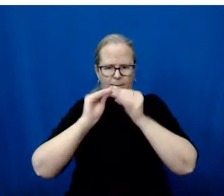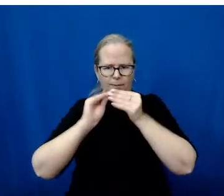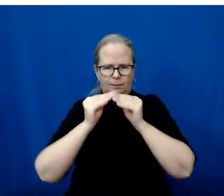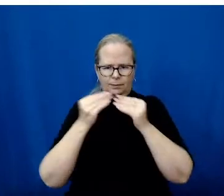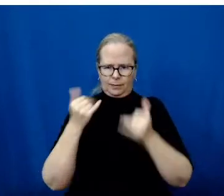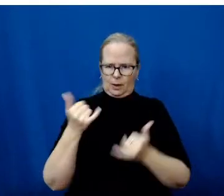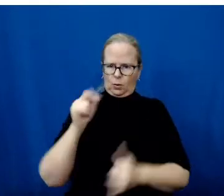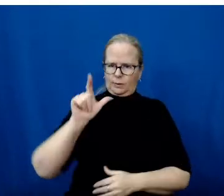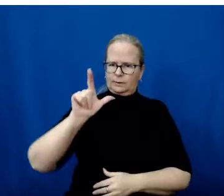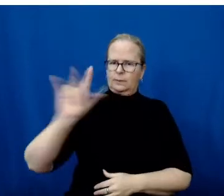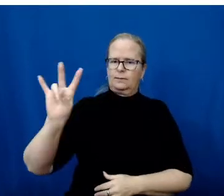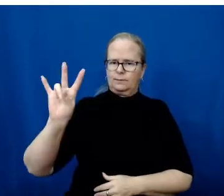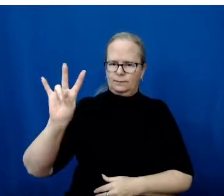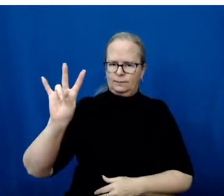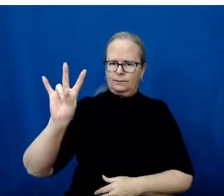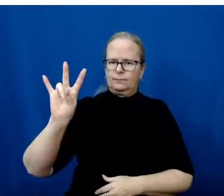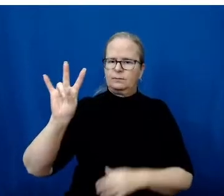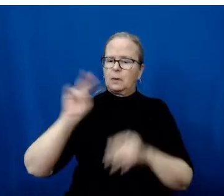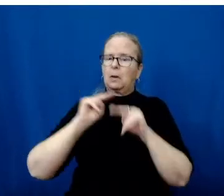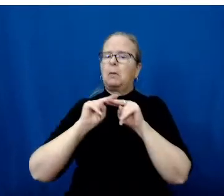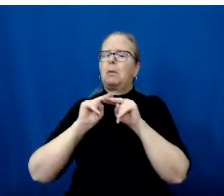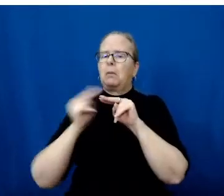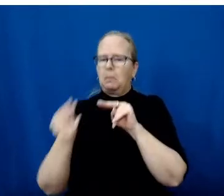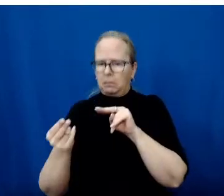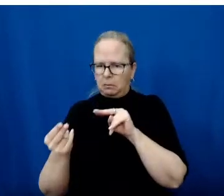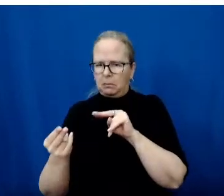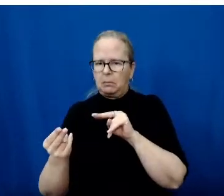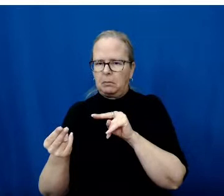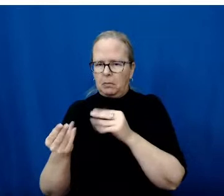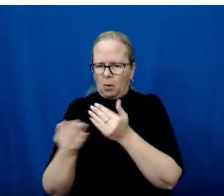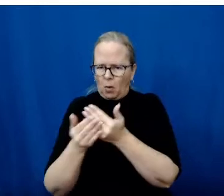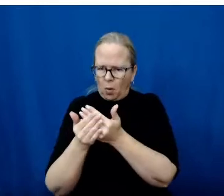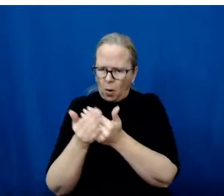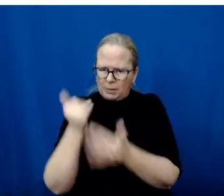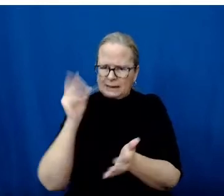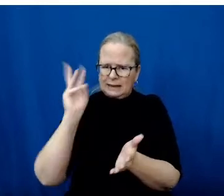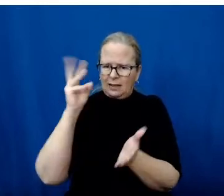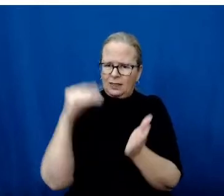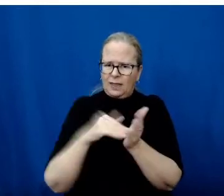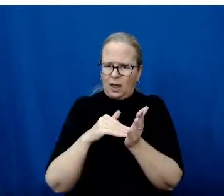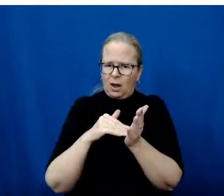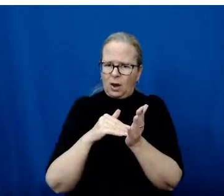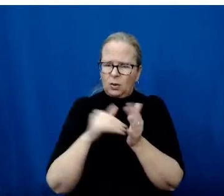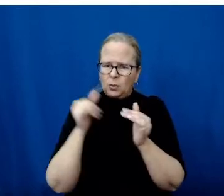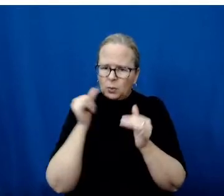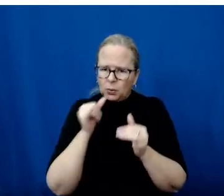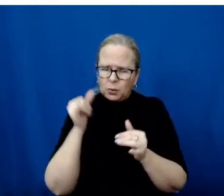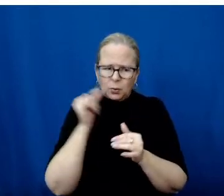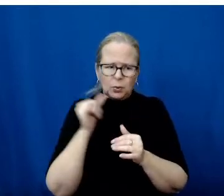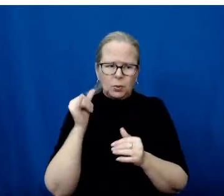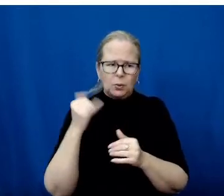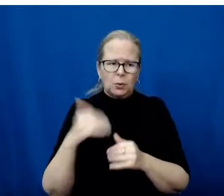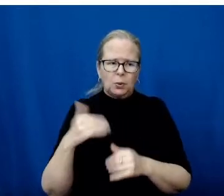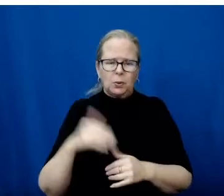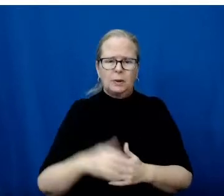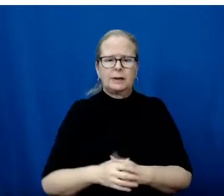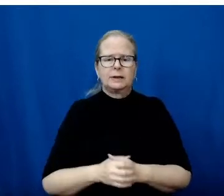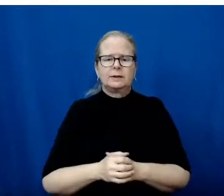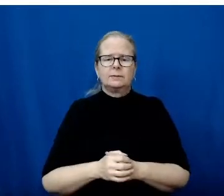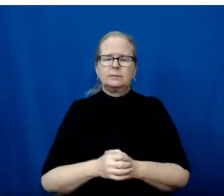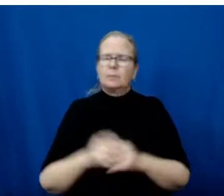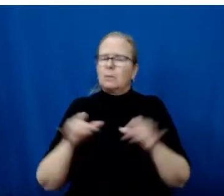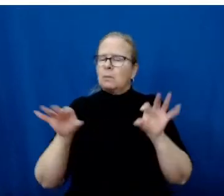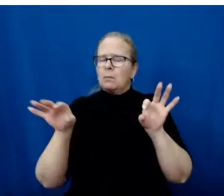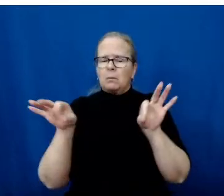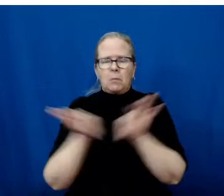almost 6,000 people. I think it's really important to recognize that. So our workforce is down 5 or 6%, while